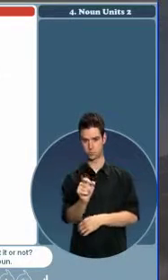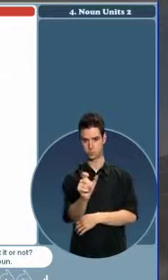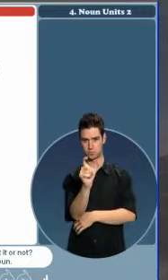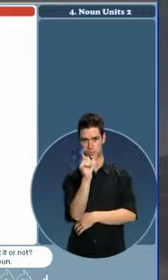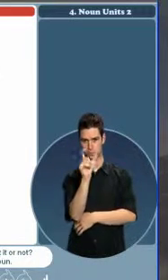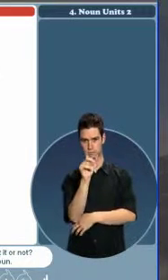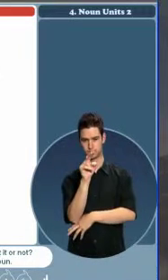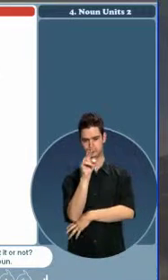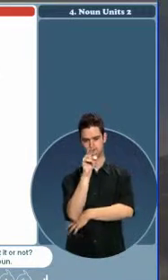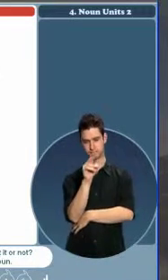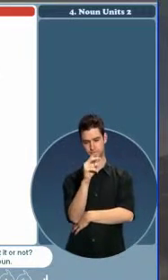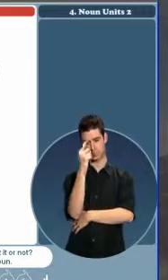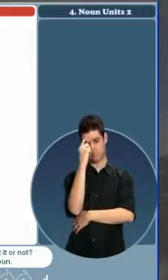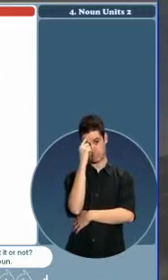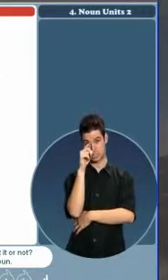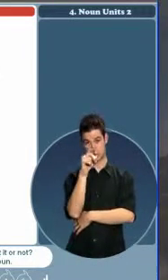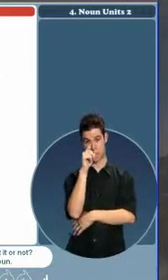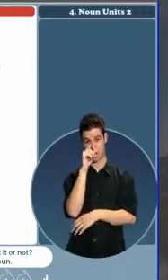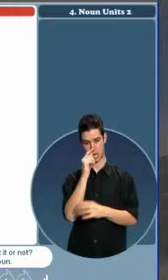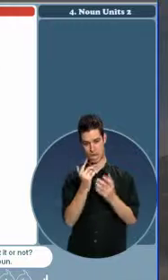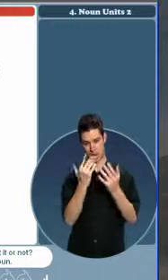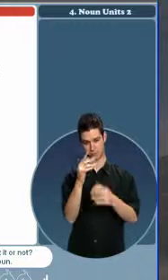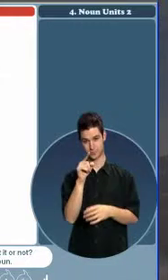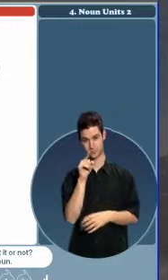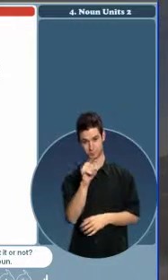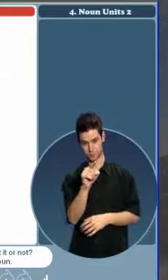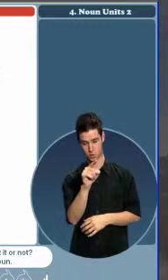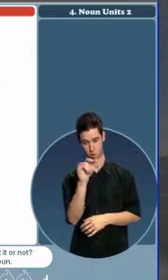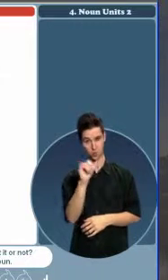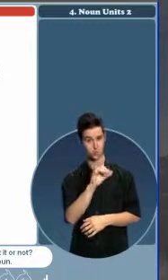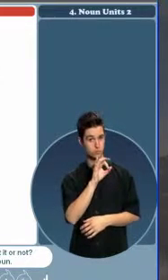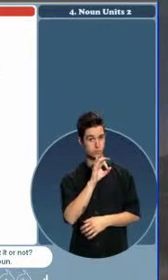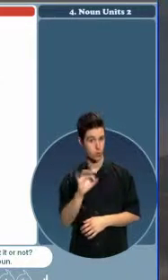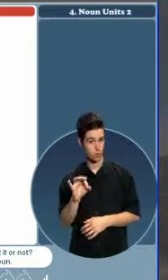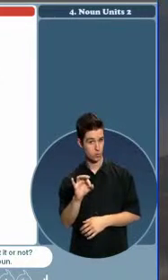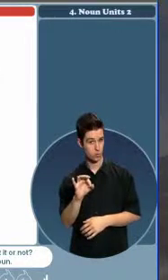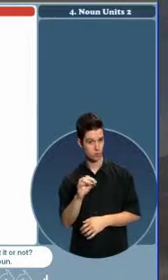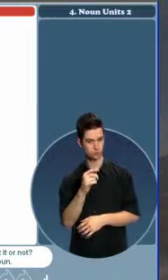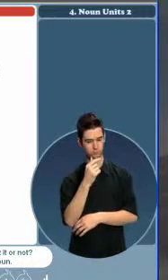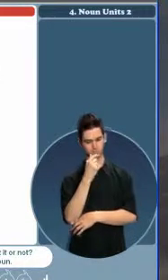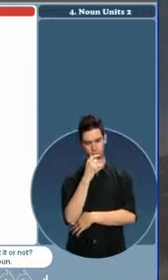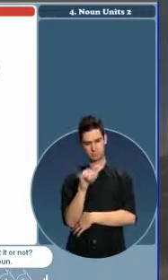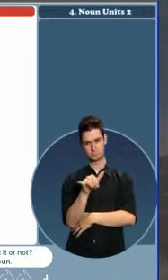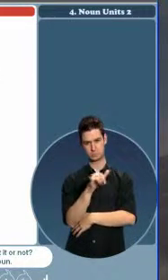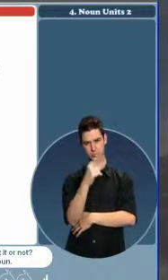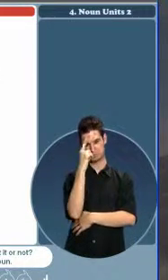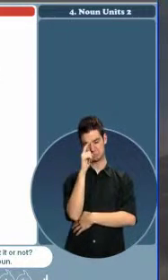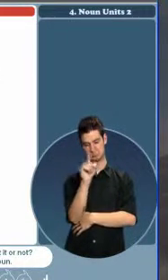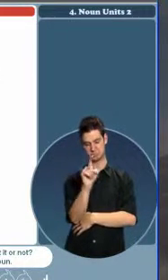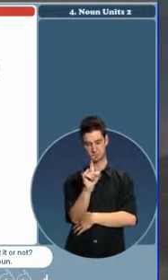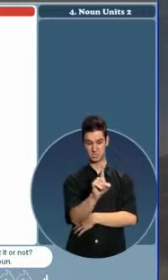Think about each word carefully. Can you count it or not?